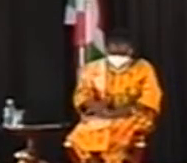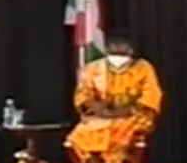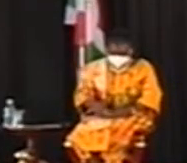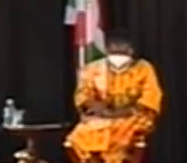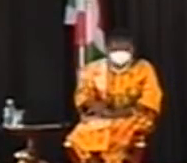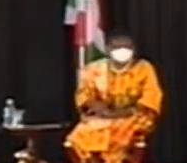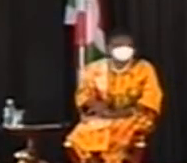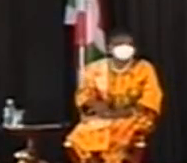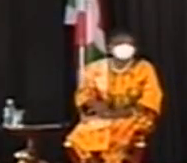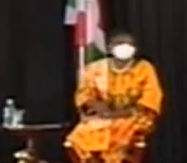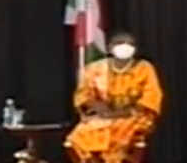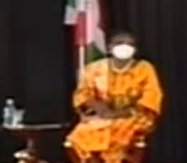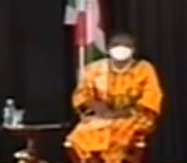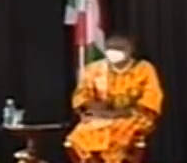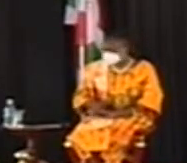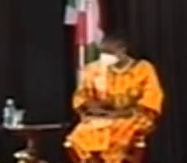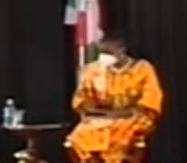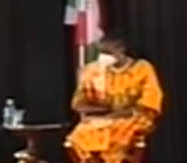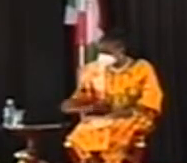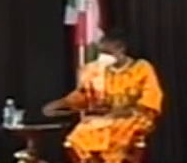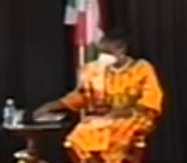kiakili na